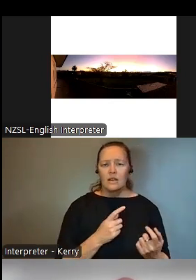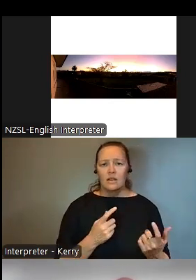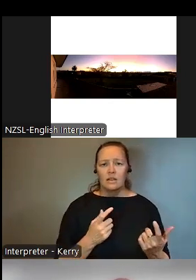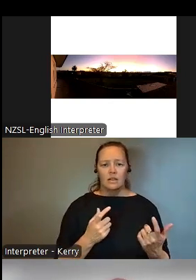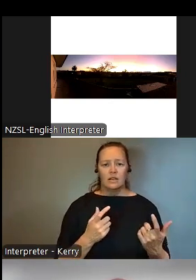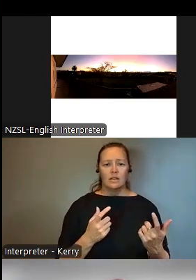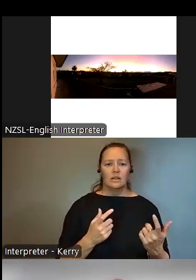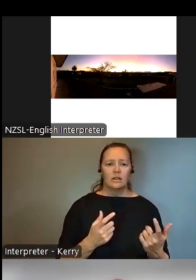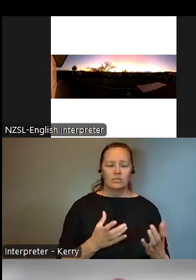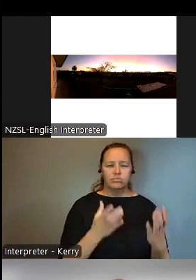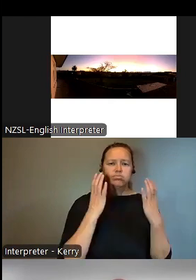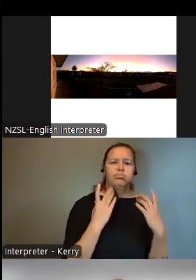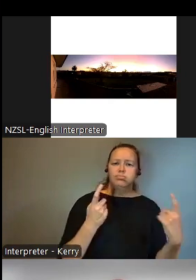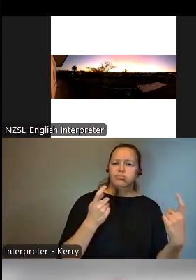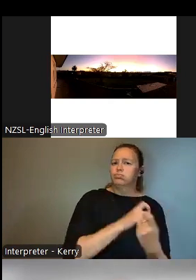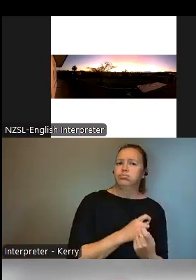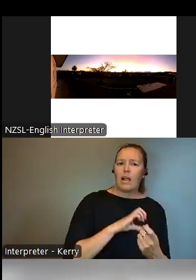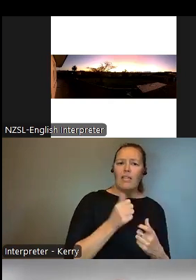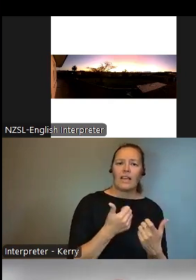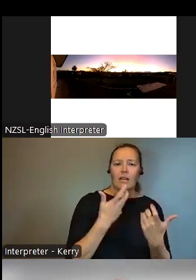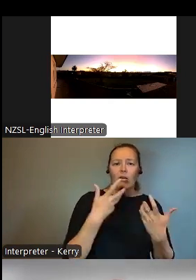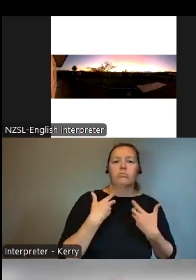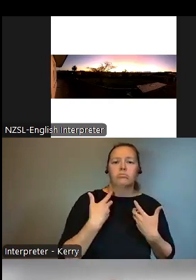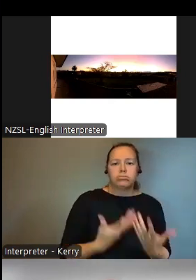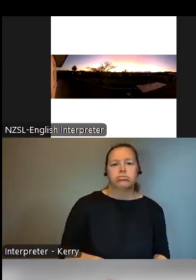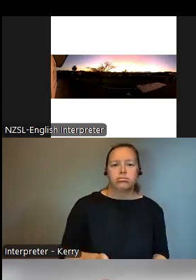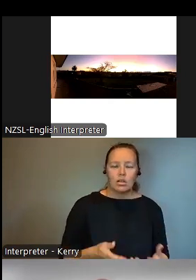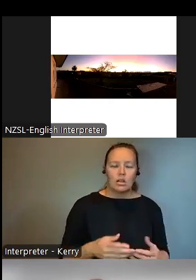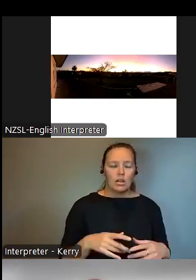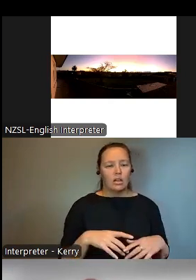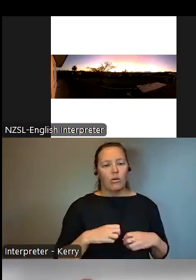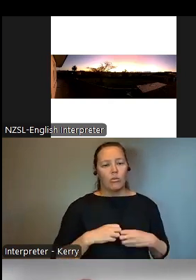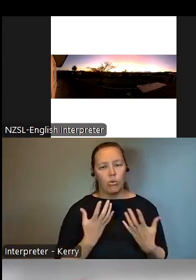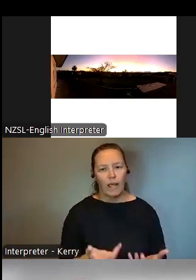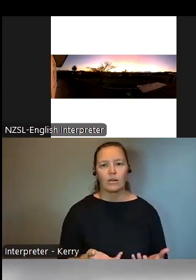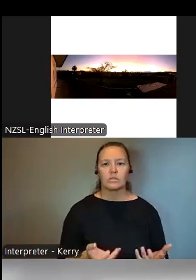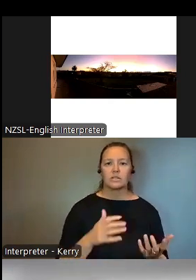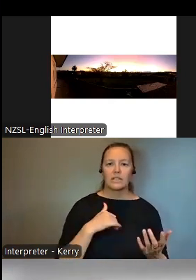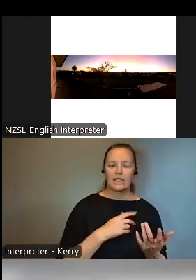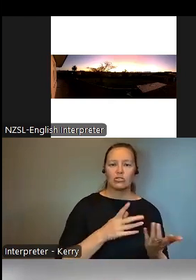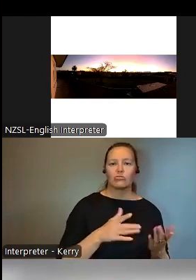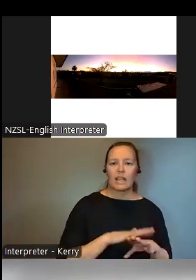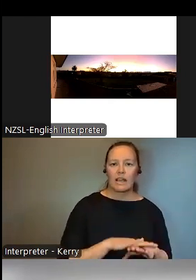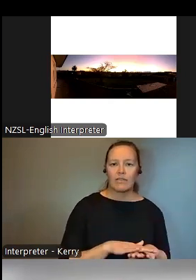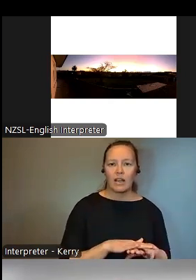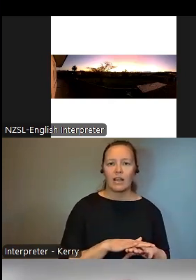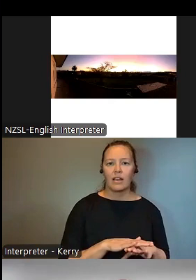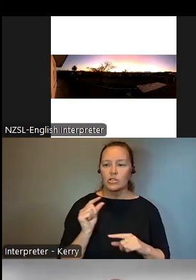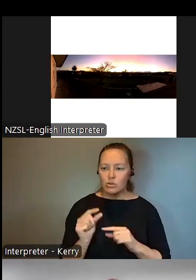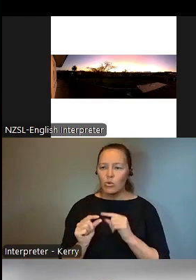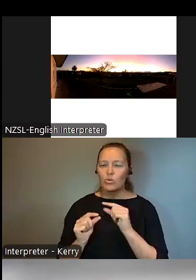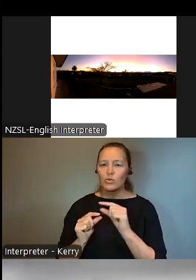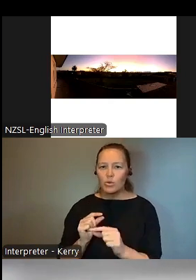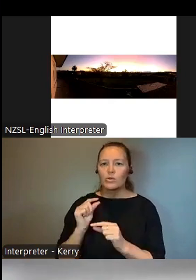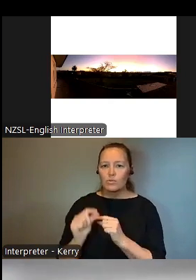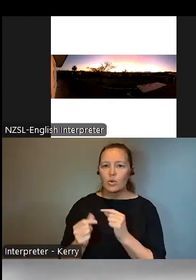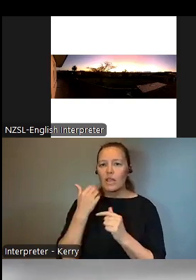changes before collapsing in a heap, exhausted and needing to recover. So small steps every